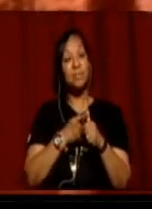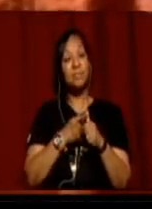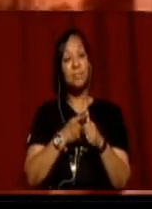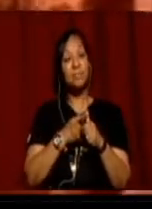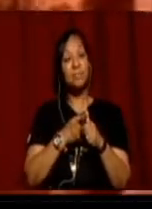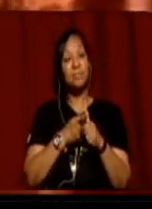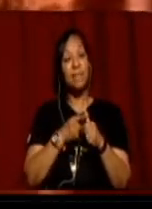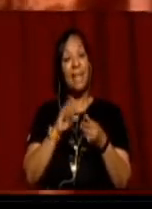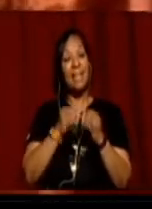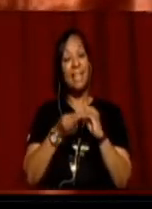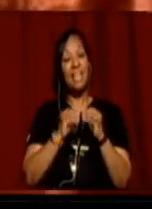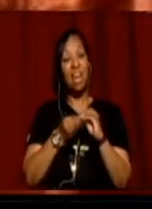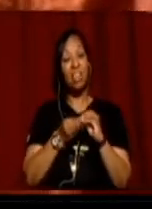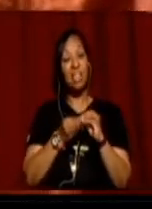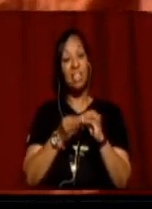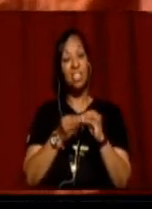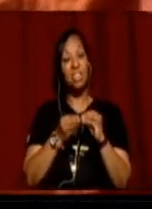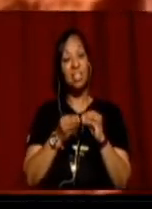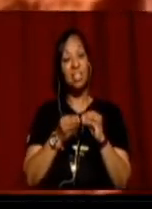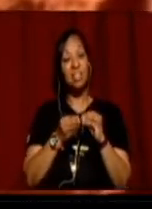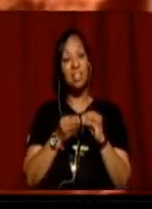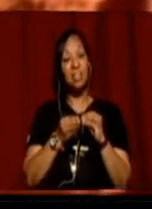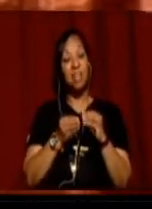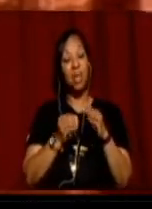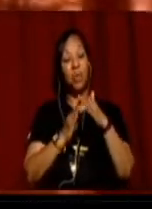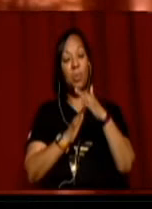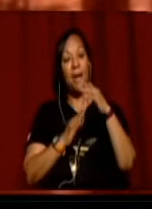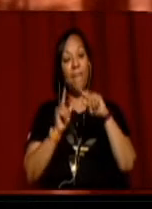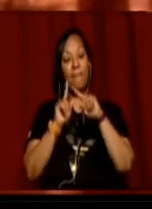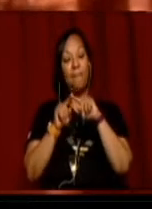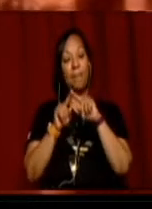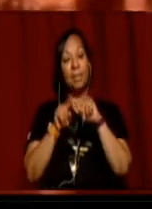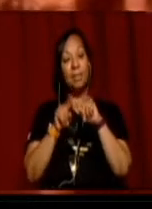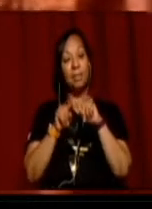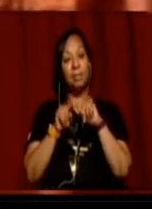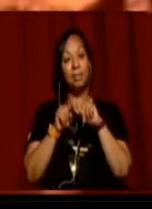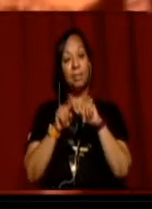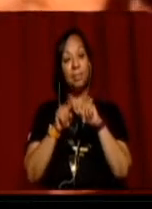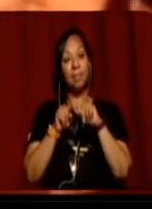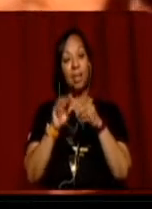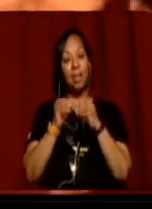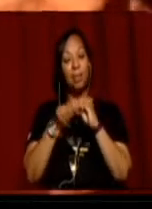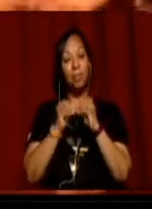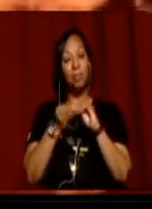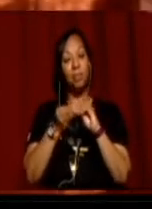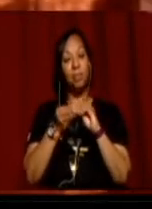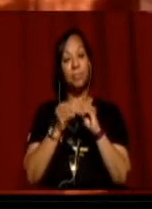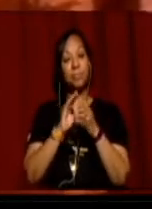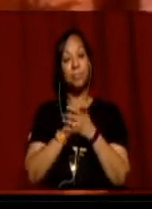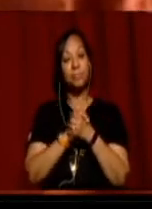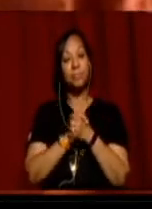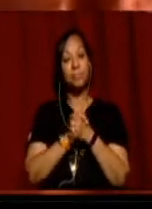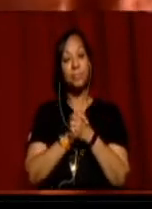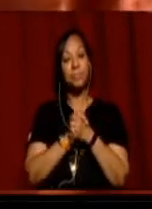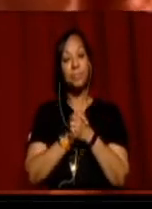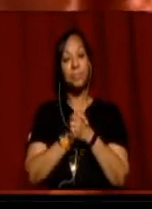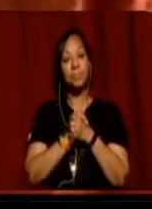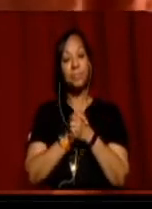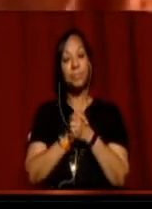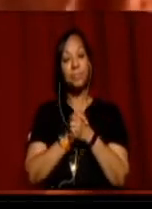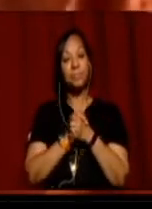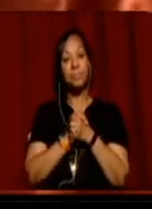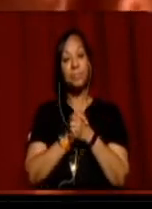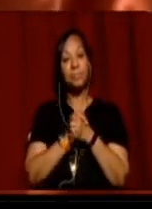that calculation, which is what we had been basing our projections on, is